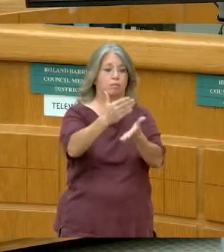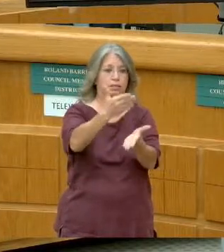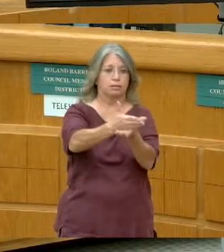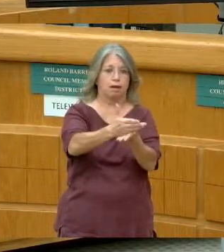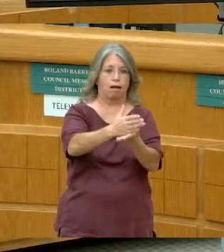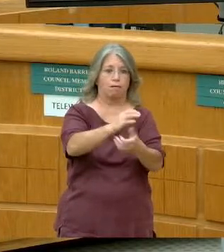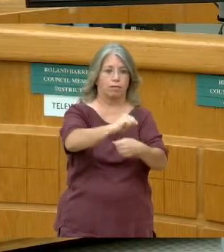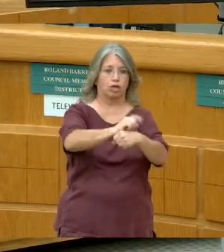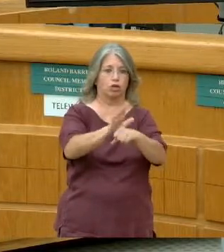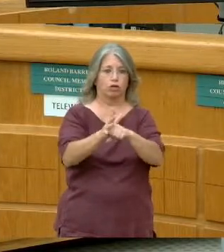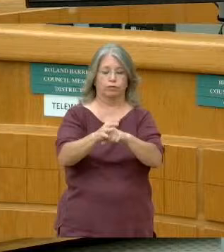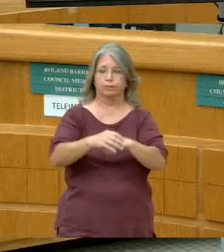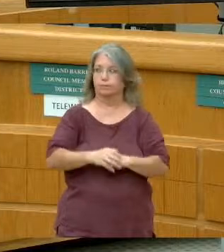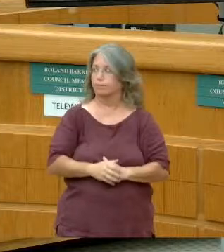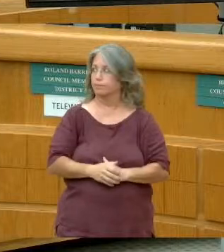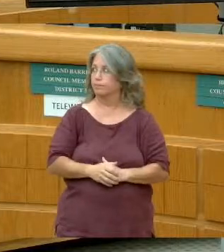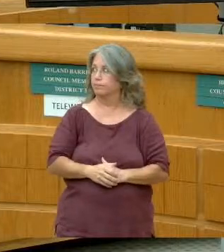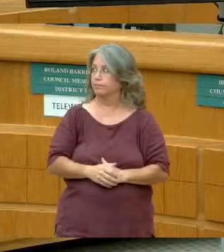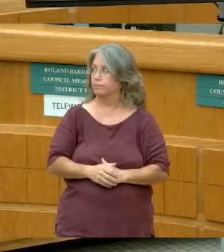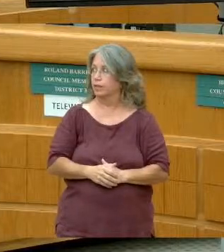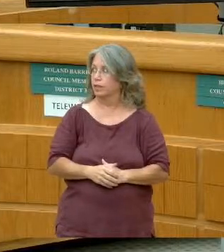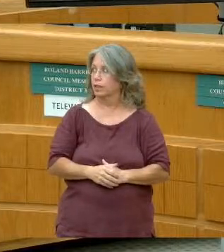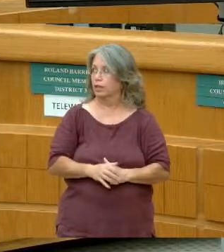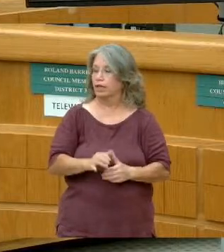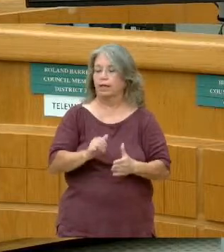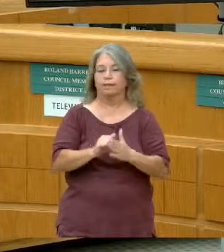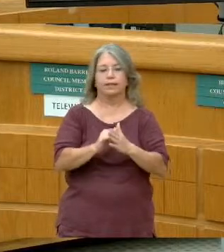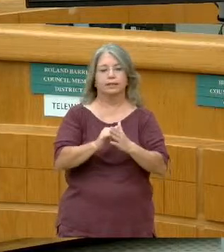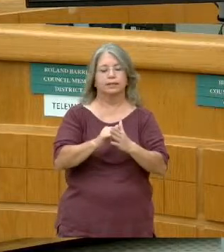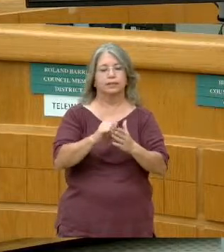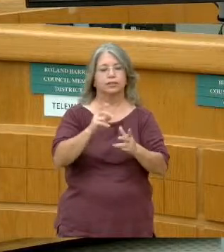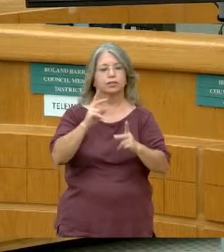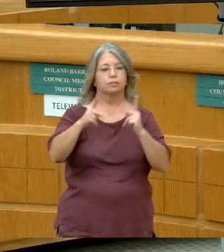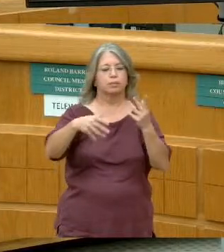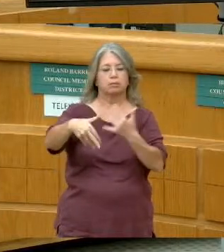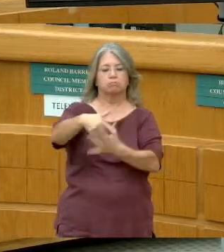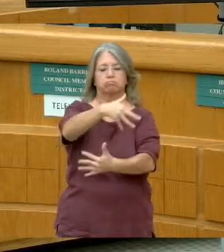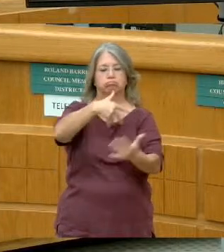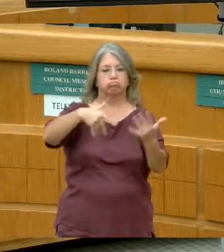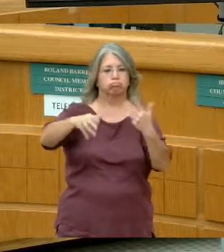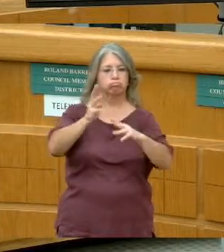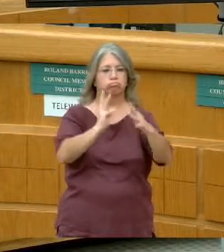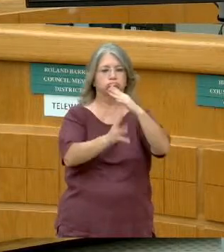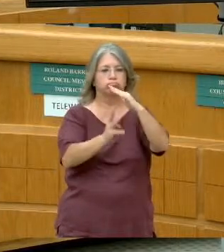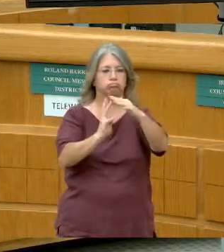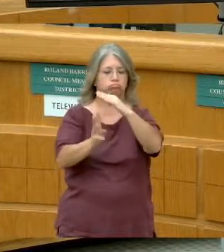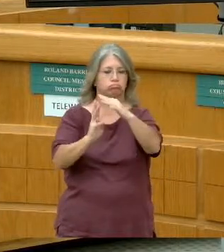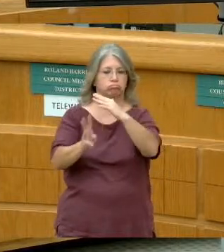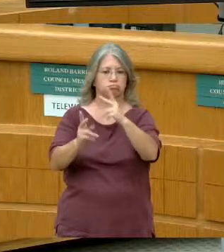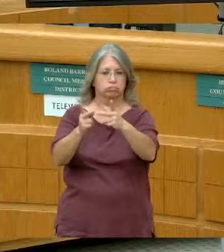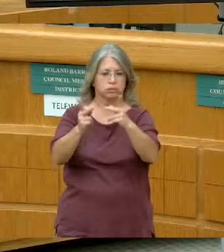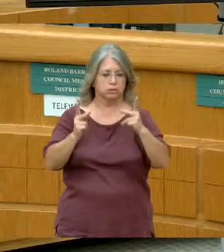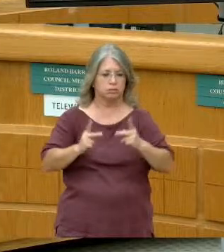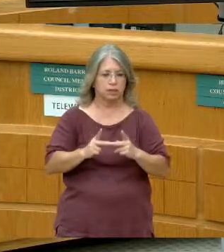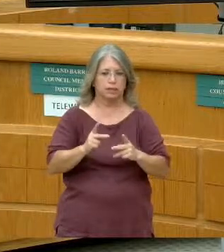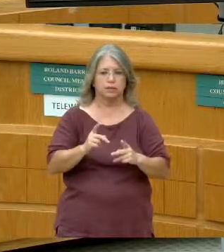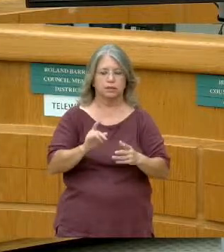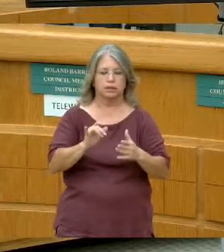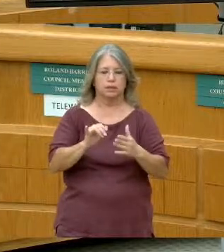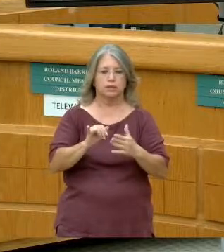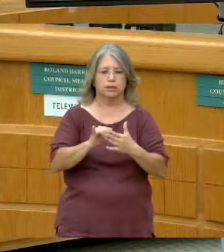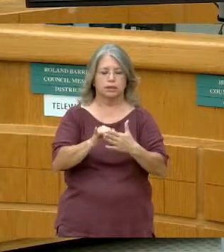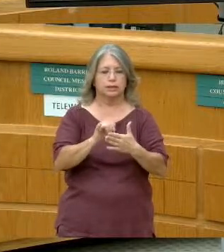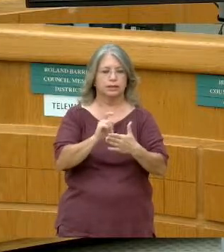traffic. Again, here the last data point is the one that's affected by the hurricane. It's a week-long average. And as